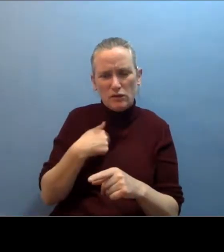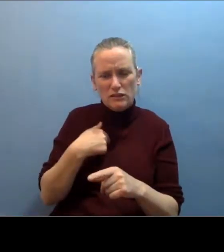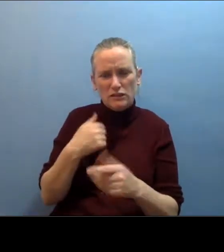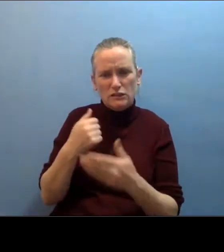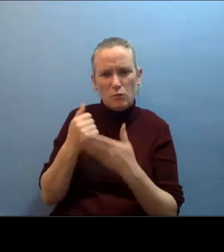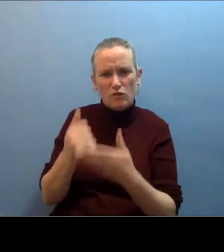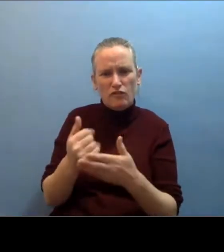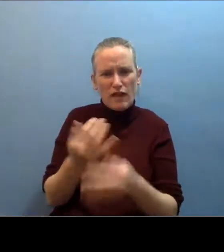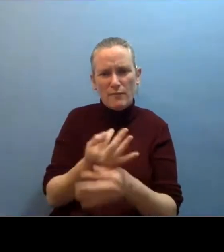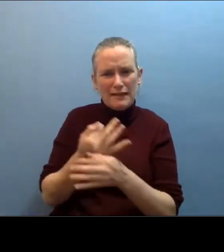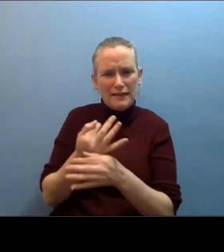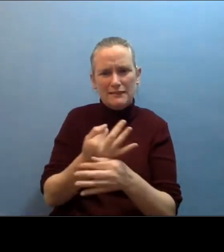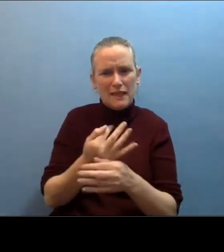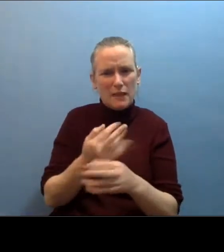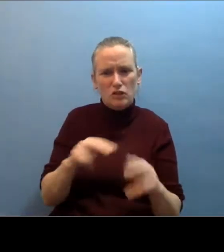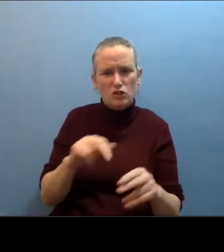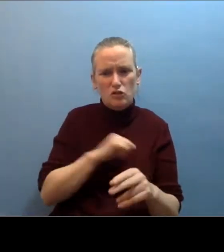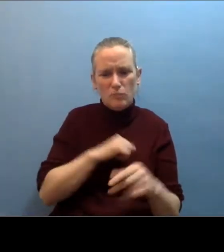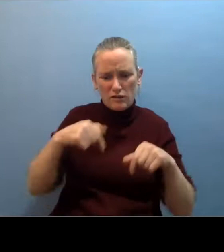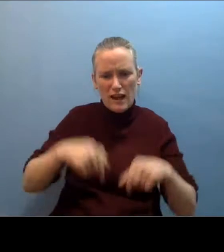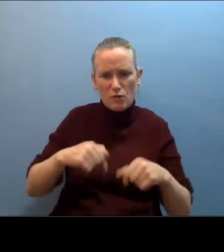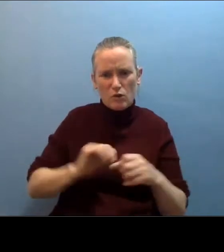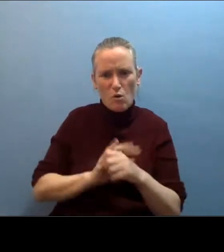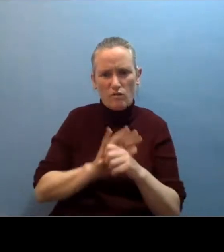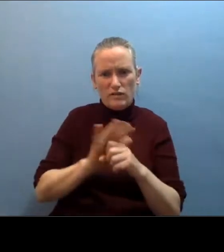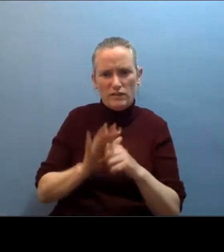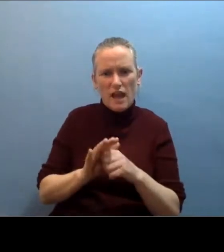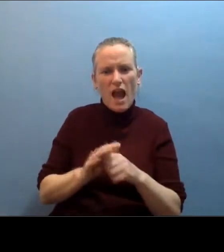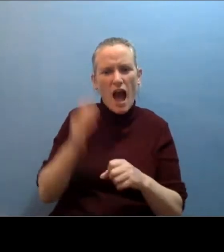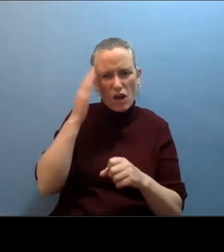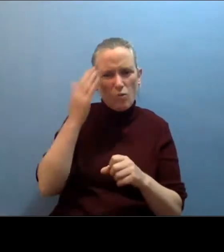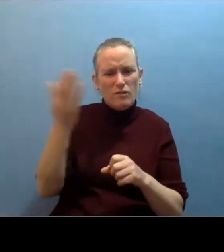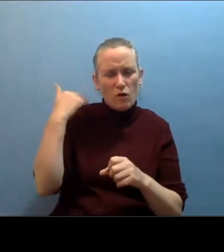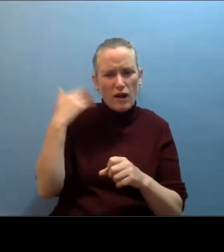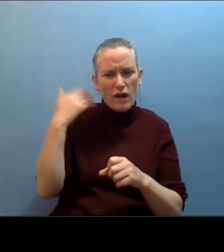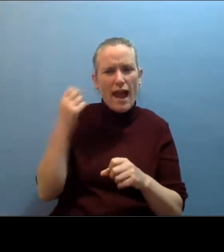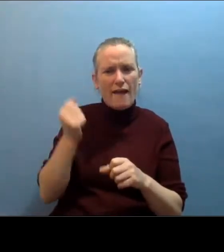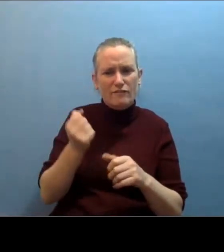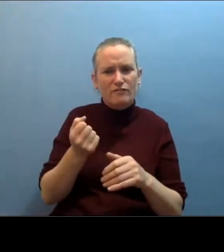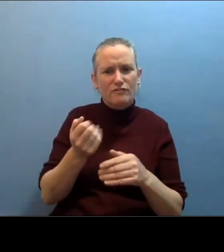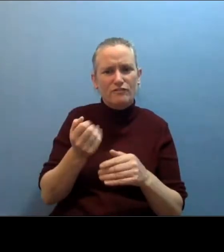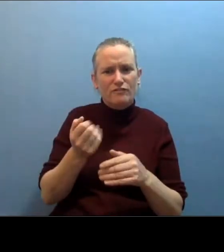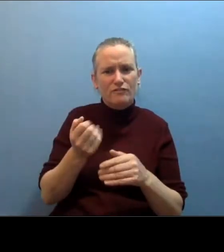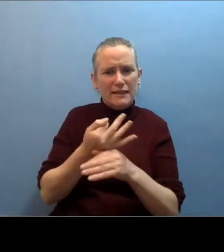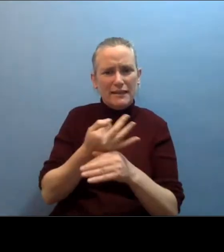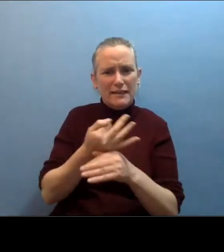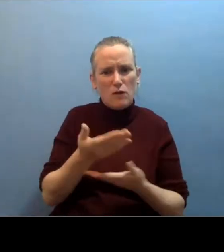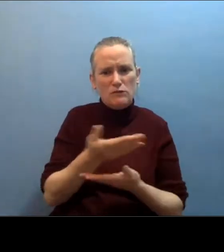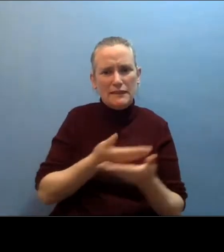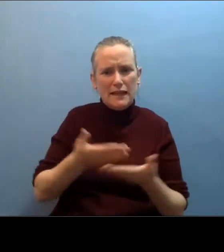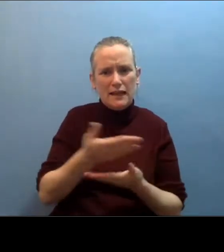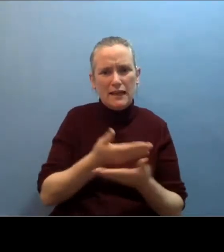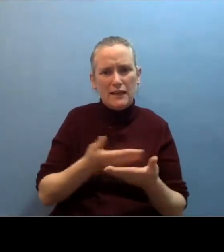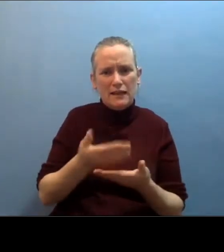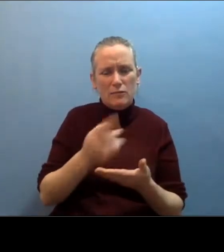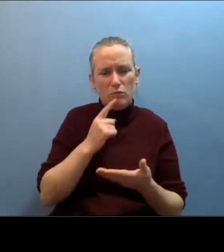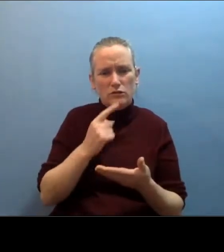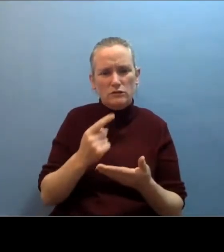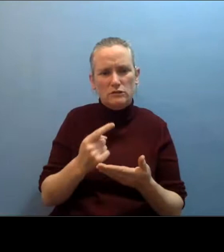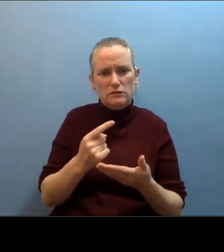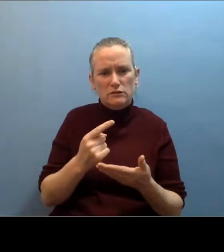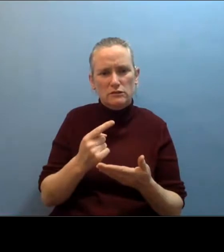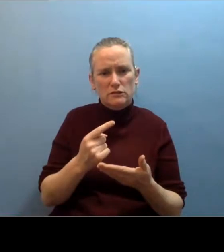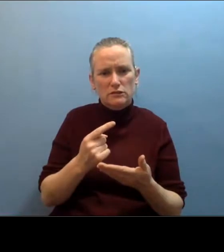right now. I'm not sure about COVID. I know that previously they had counselling, family counselling, but I know